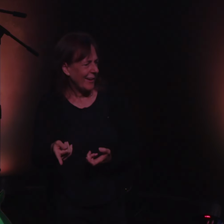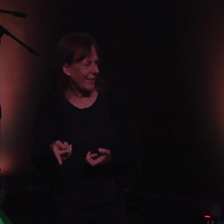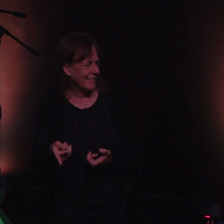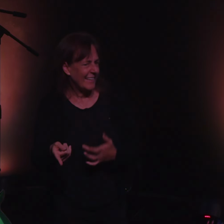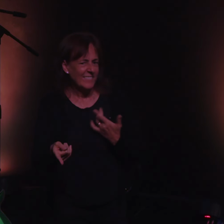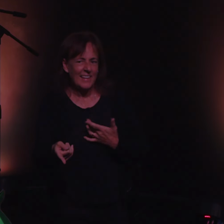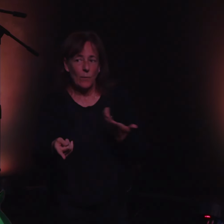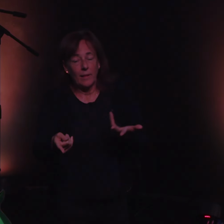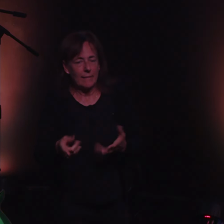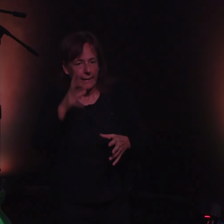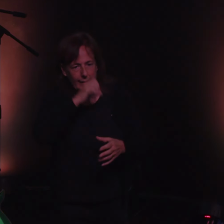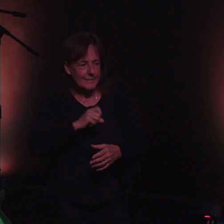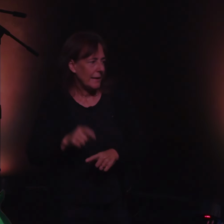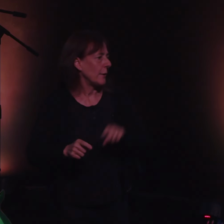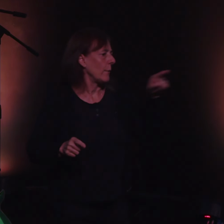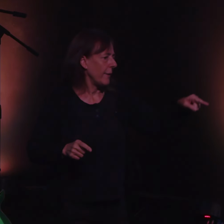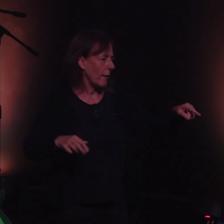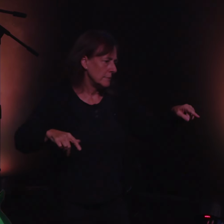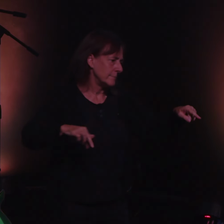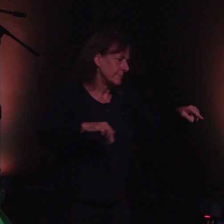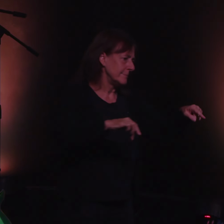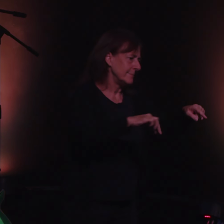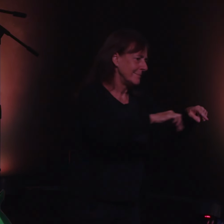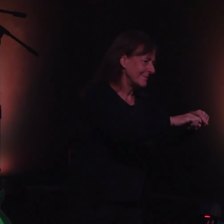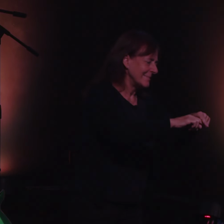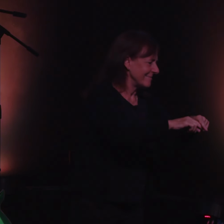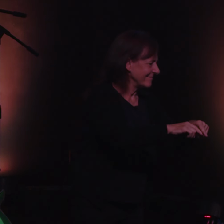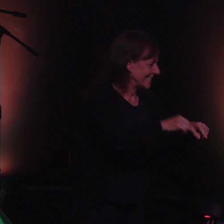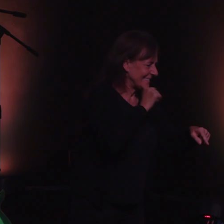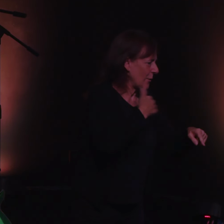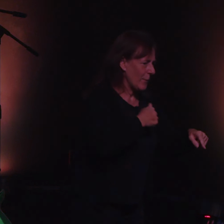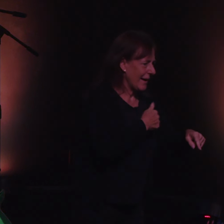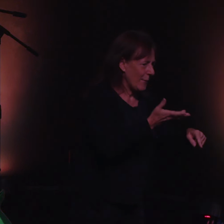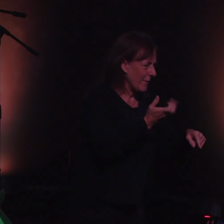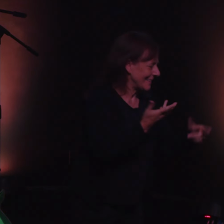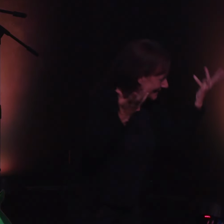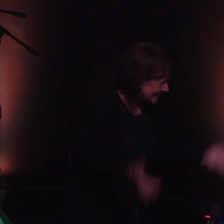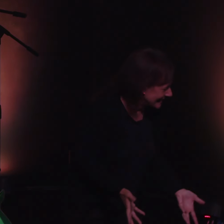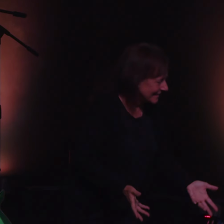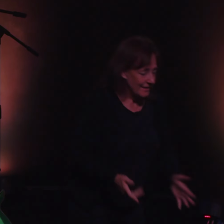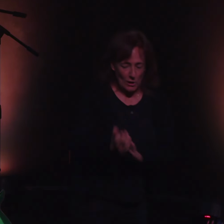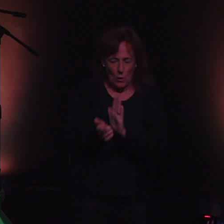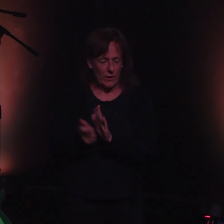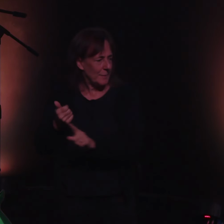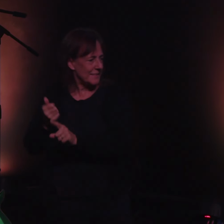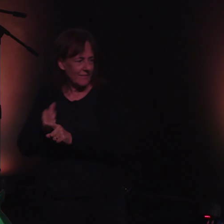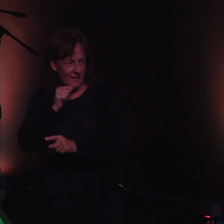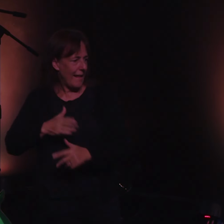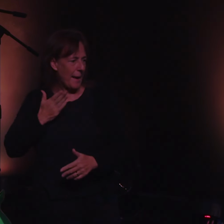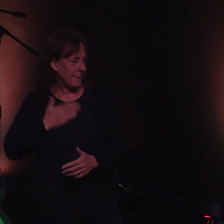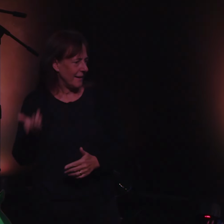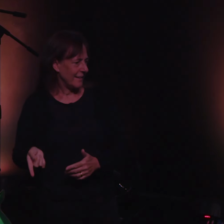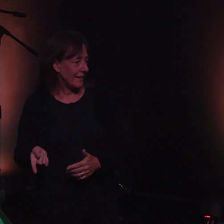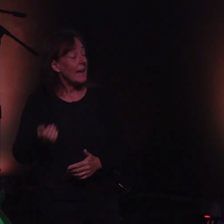Only to feel like, well, I guess I need a new there. You see, this lawyer was not happy. If they